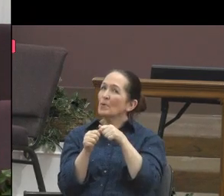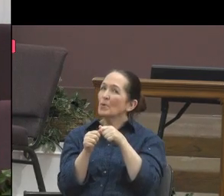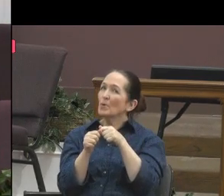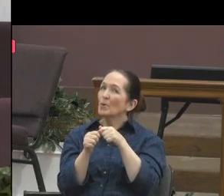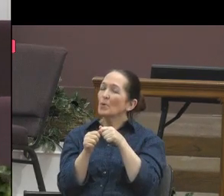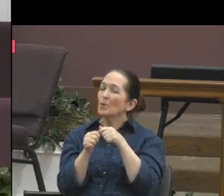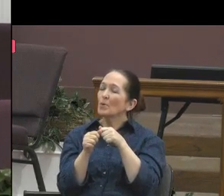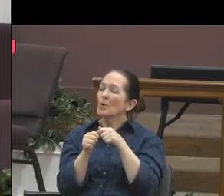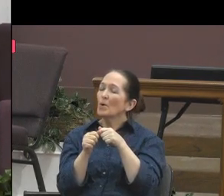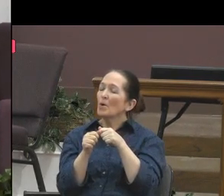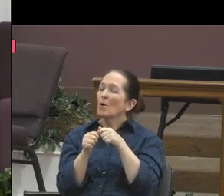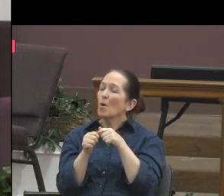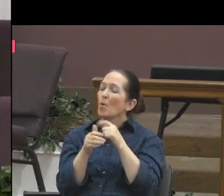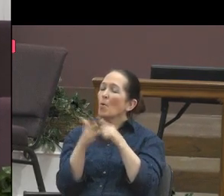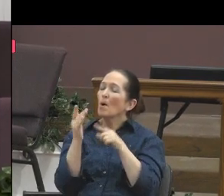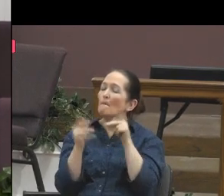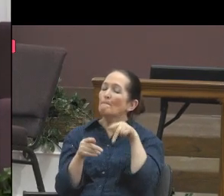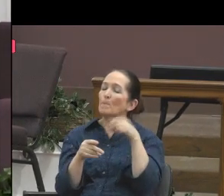one God and Father.